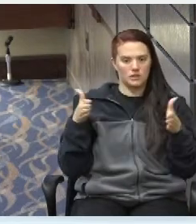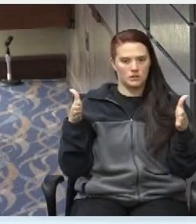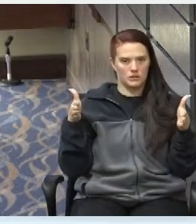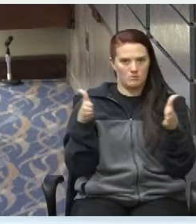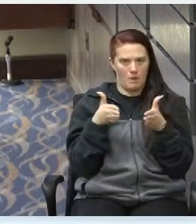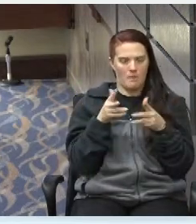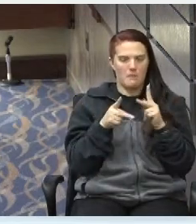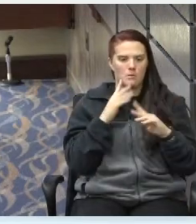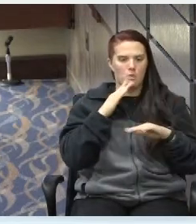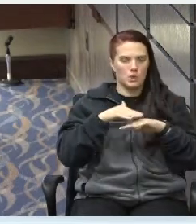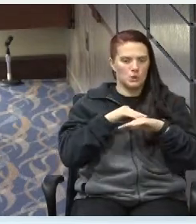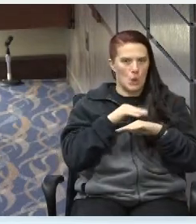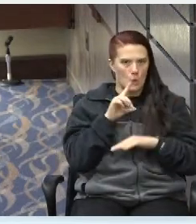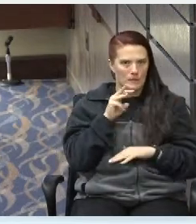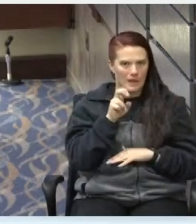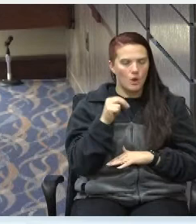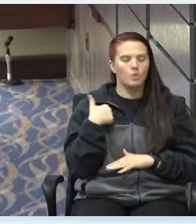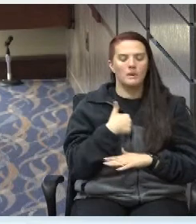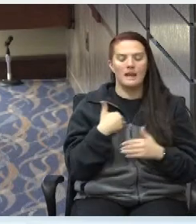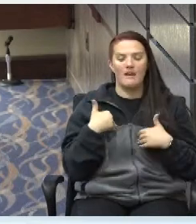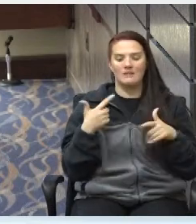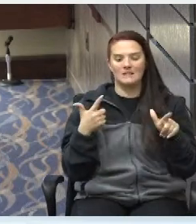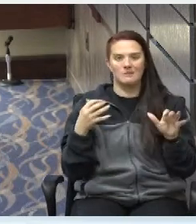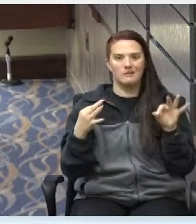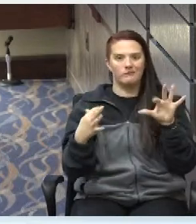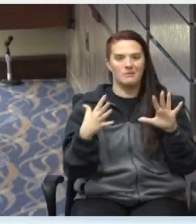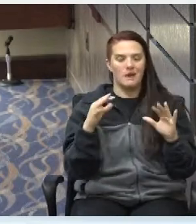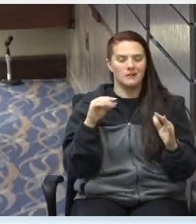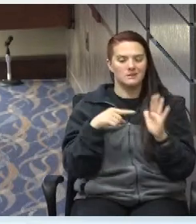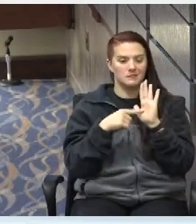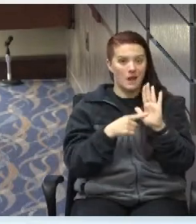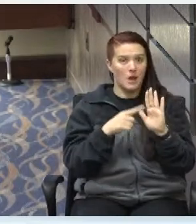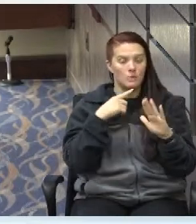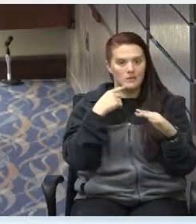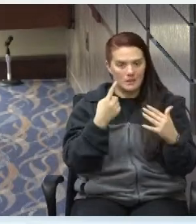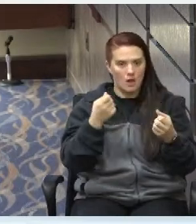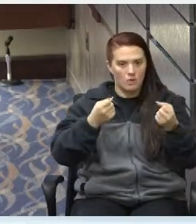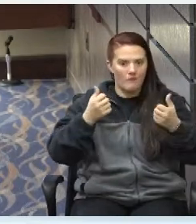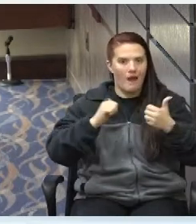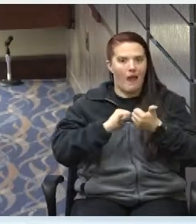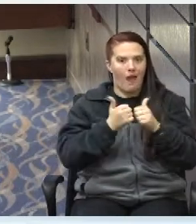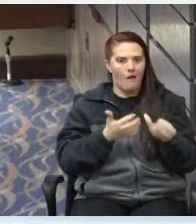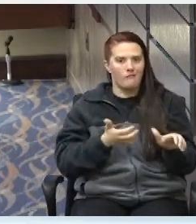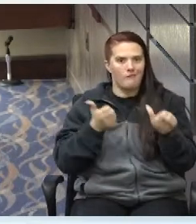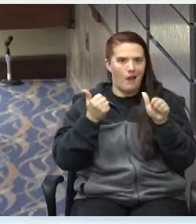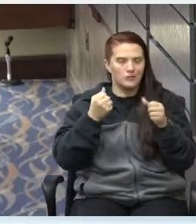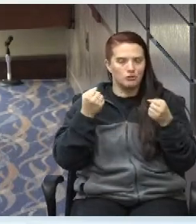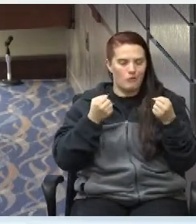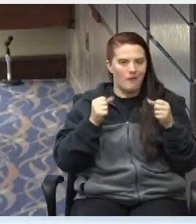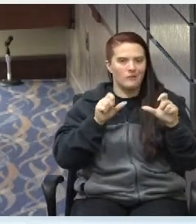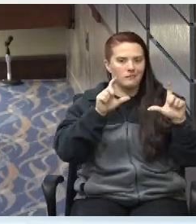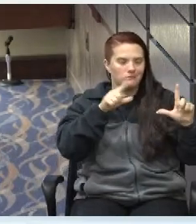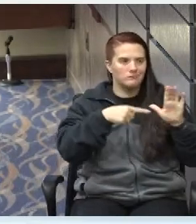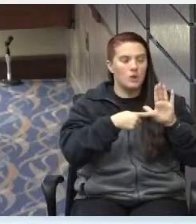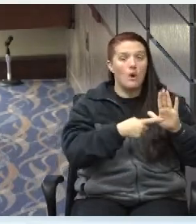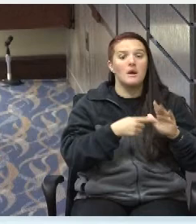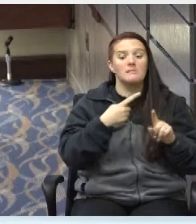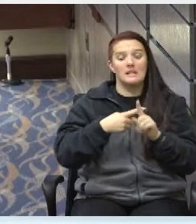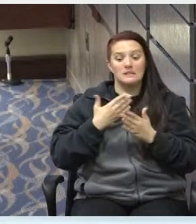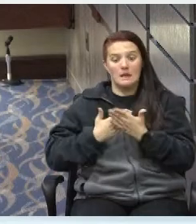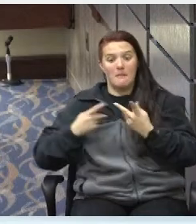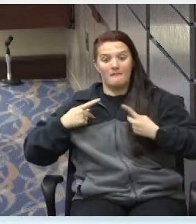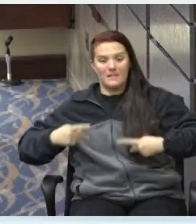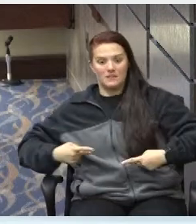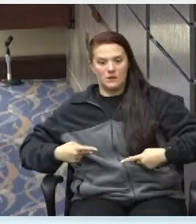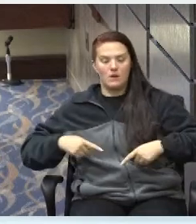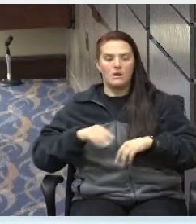slow down. We have speed feedback signs that will tell motorists how fast they're driving. And then there are physical measures like